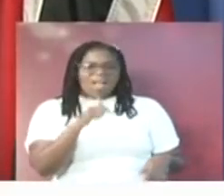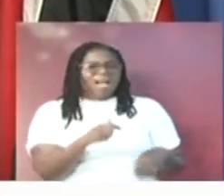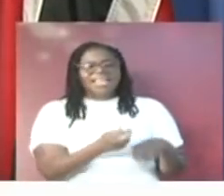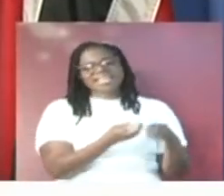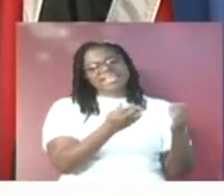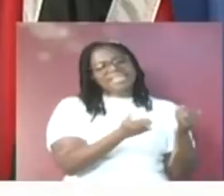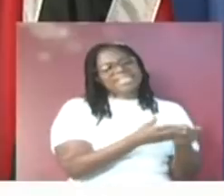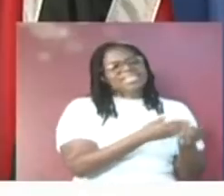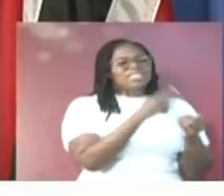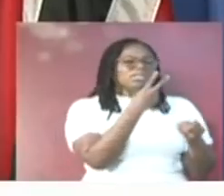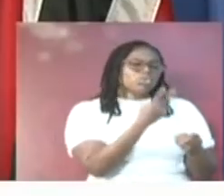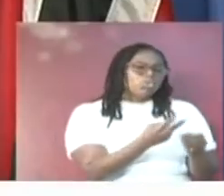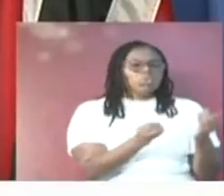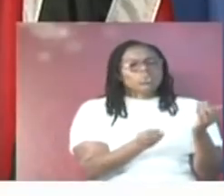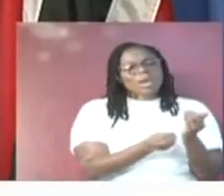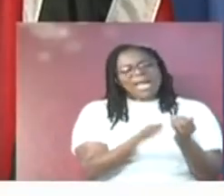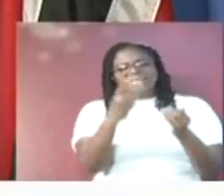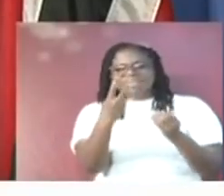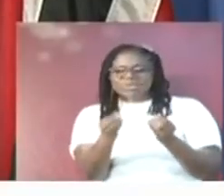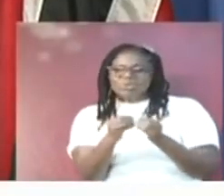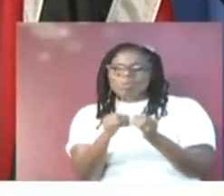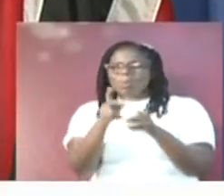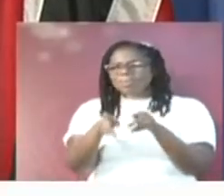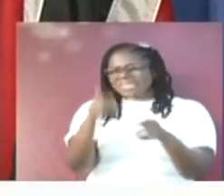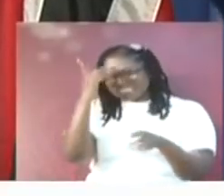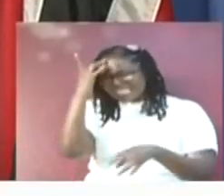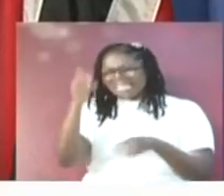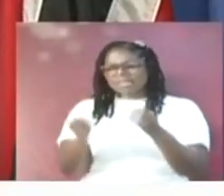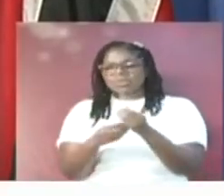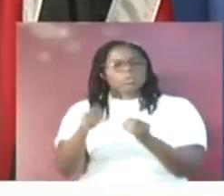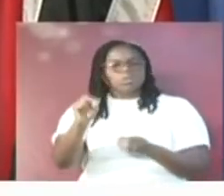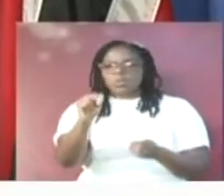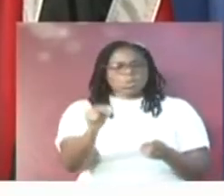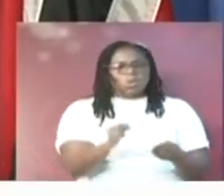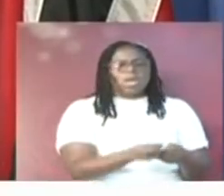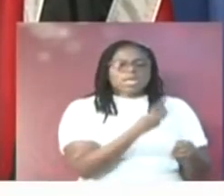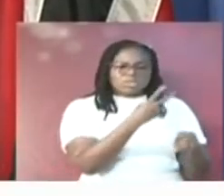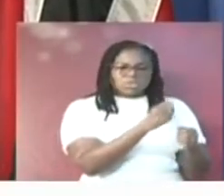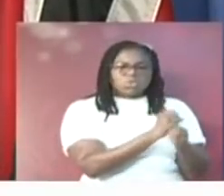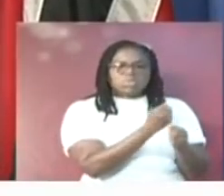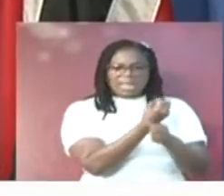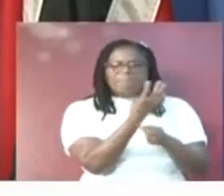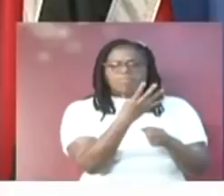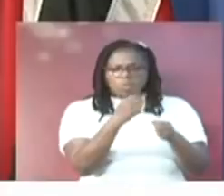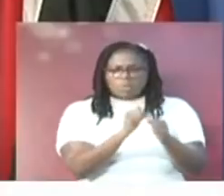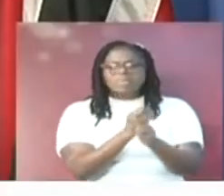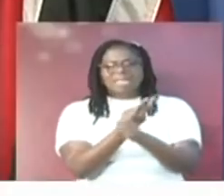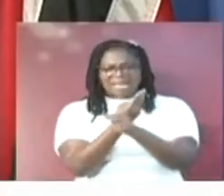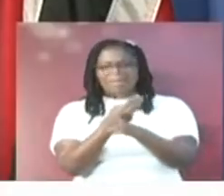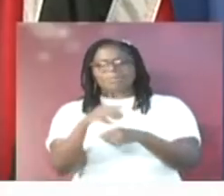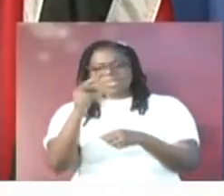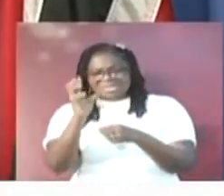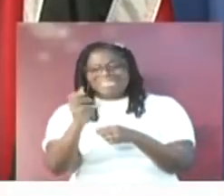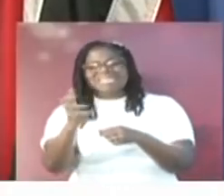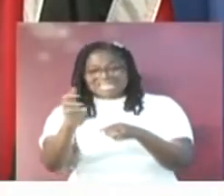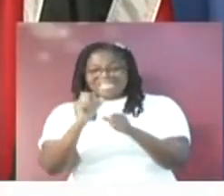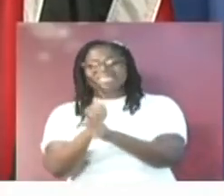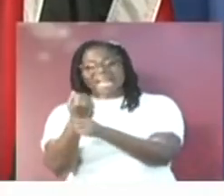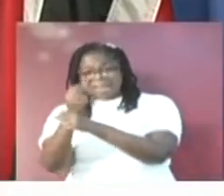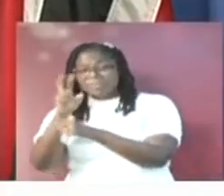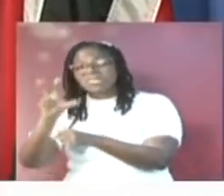It's 2 times 2 times 2 times 4 times 8 times 16 times 32. That's how it goes. And now, nobody in this